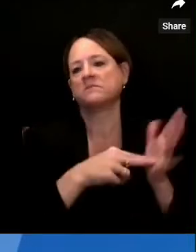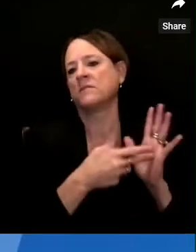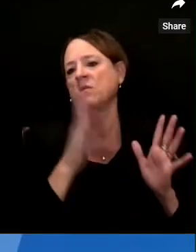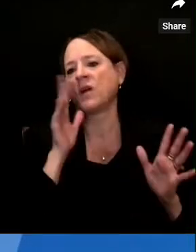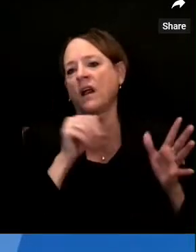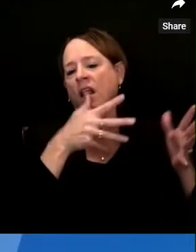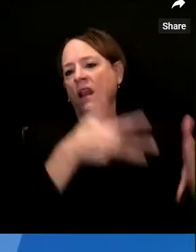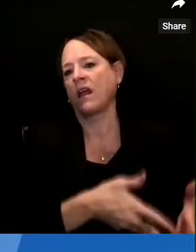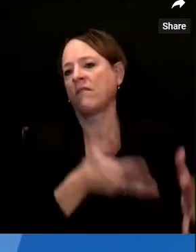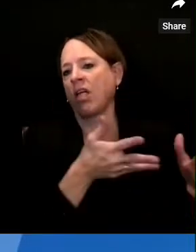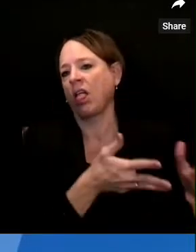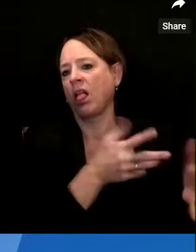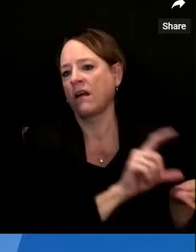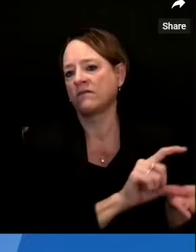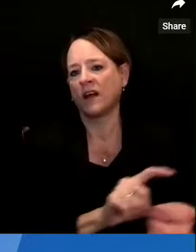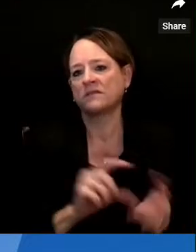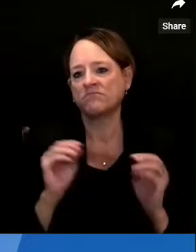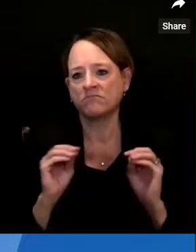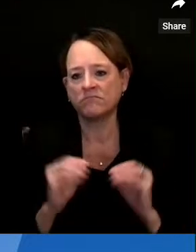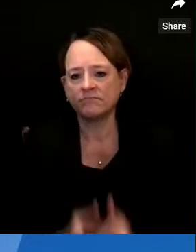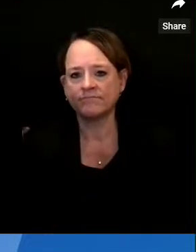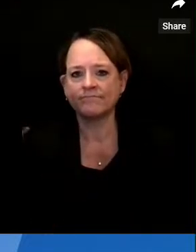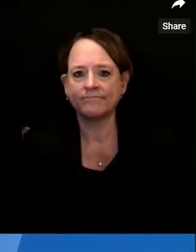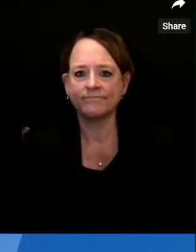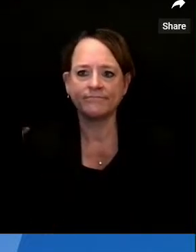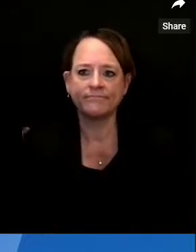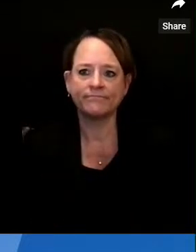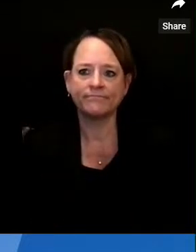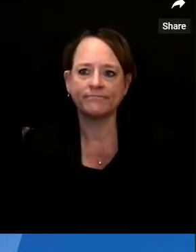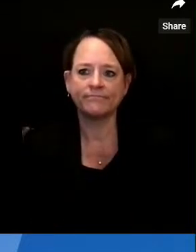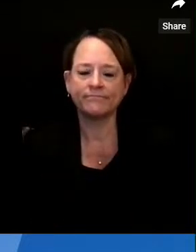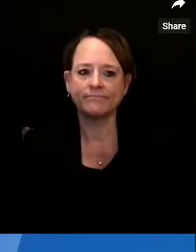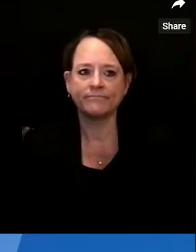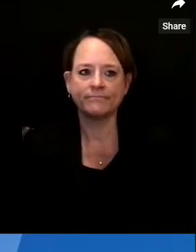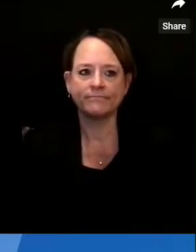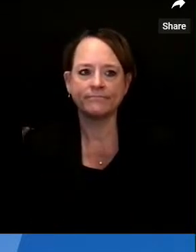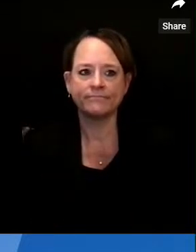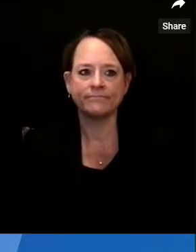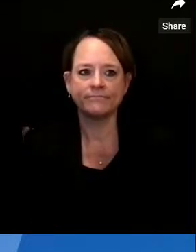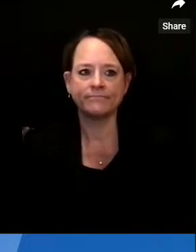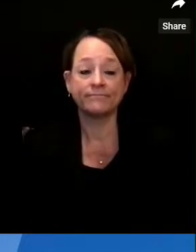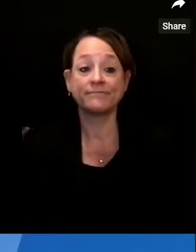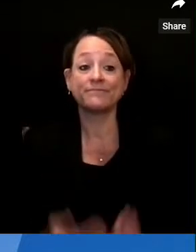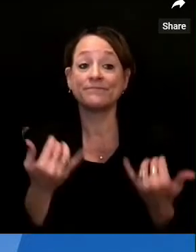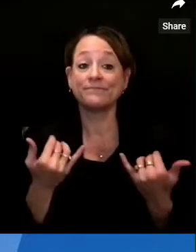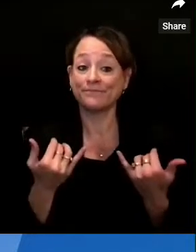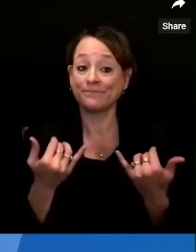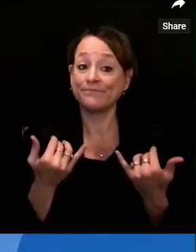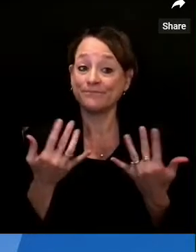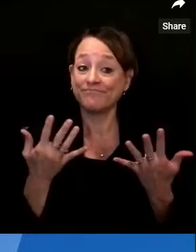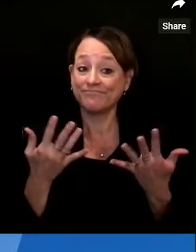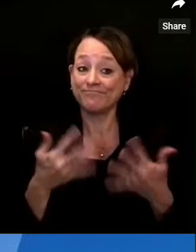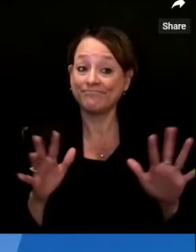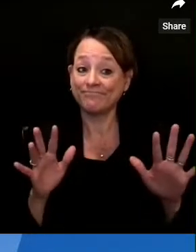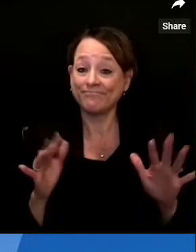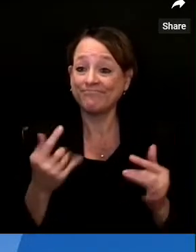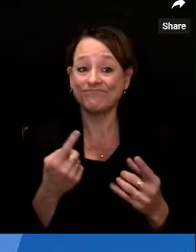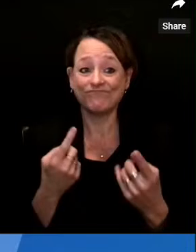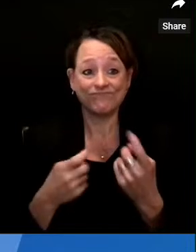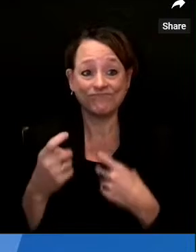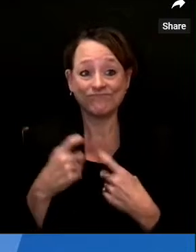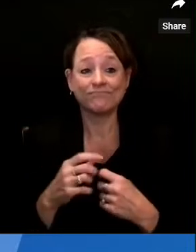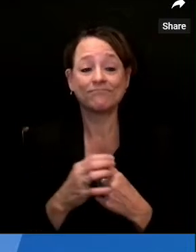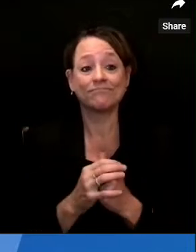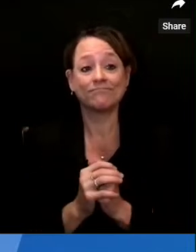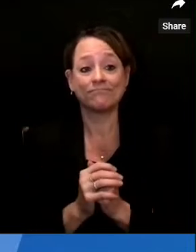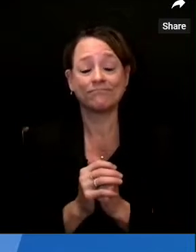Thank you. Thank you. And that concludes today's briefing. Our thanks to DHS Secretary-Designate Karen Timberlake and